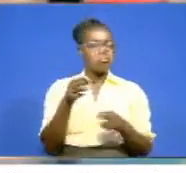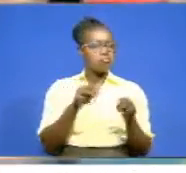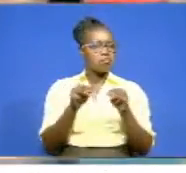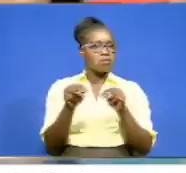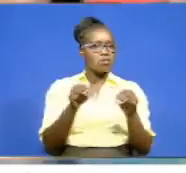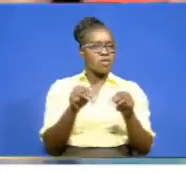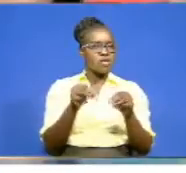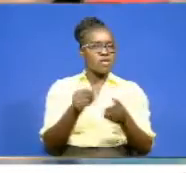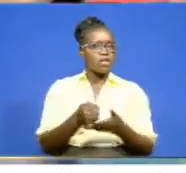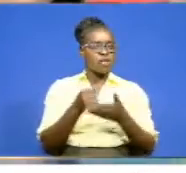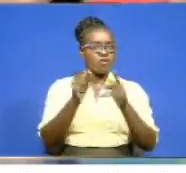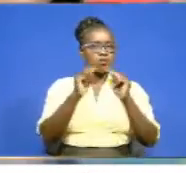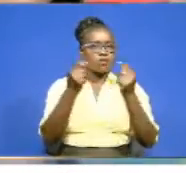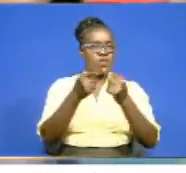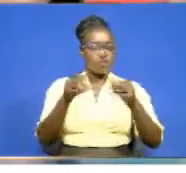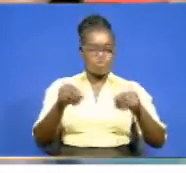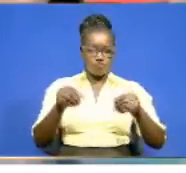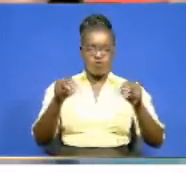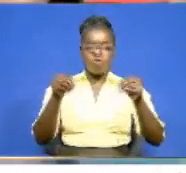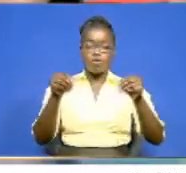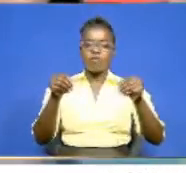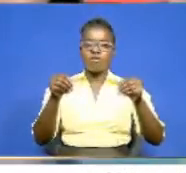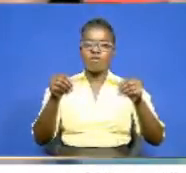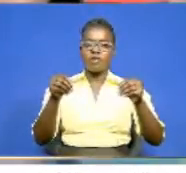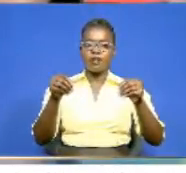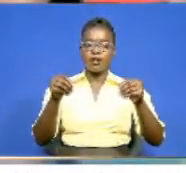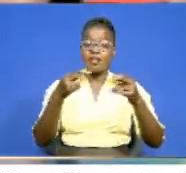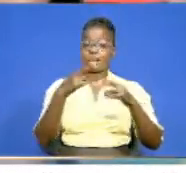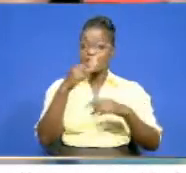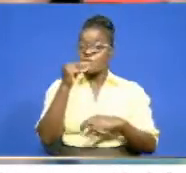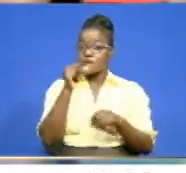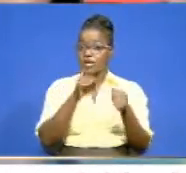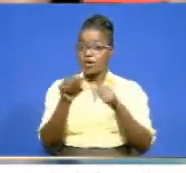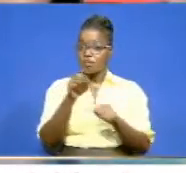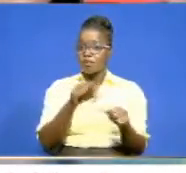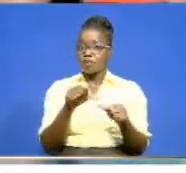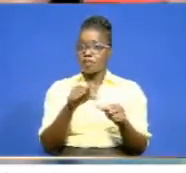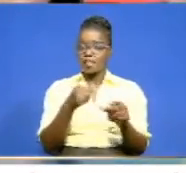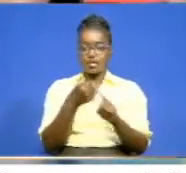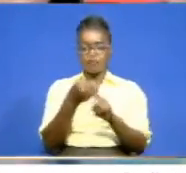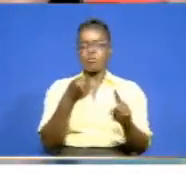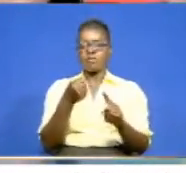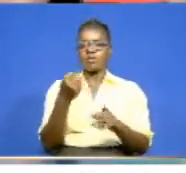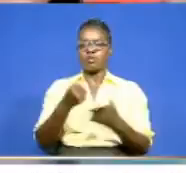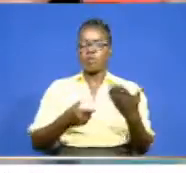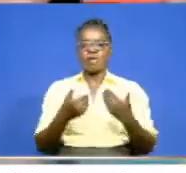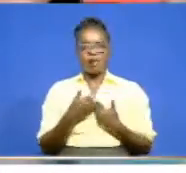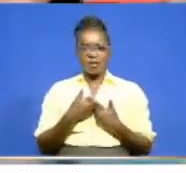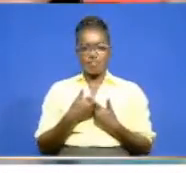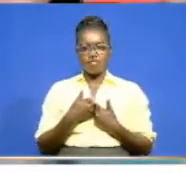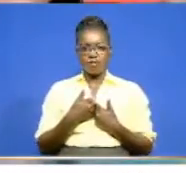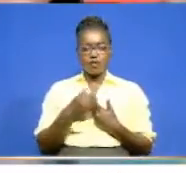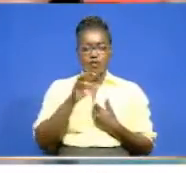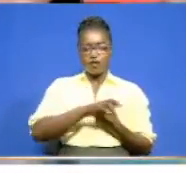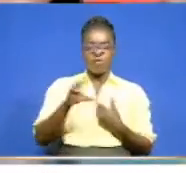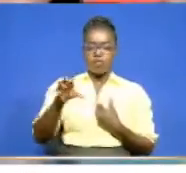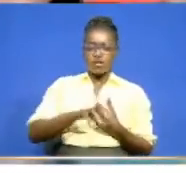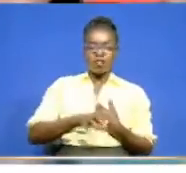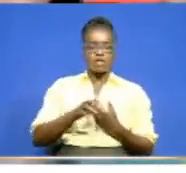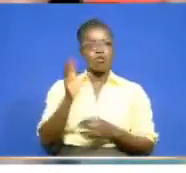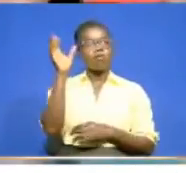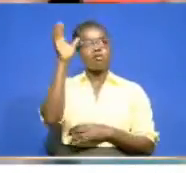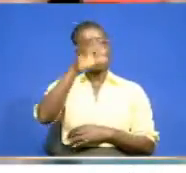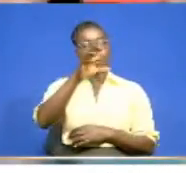this team qualify, of course. And I want to speak about what impact that has on, you know, basketball coaches like yourself, of